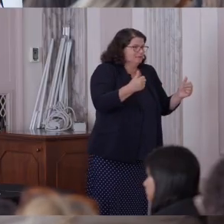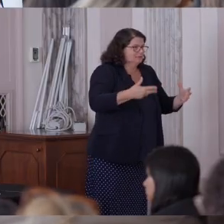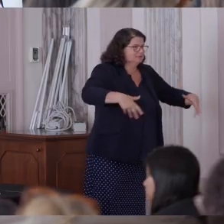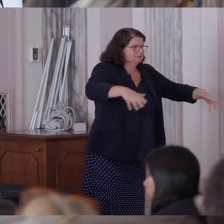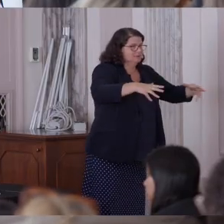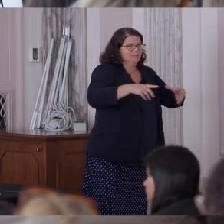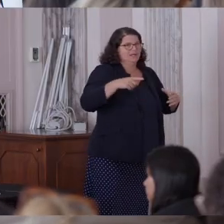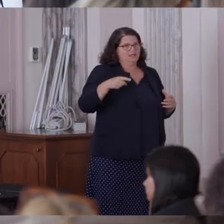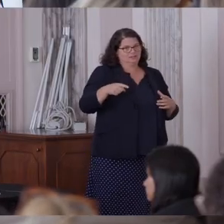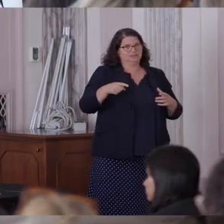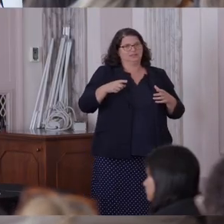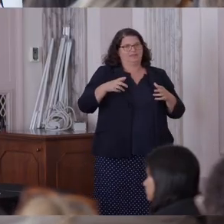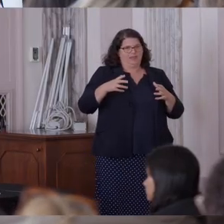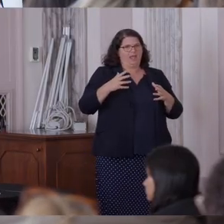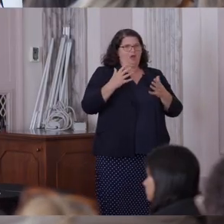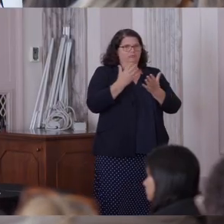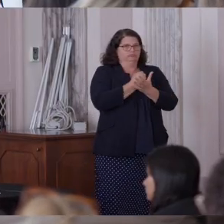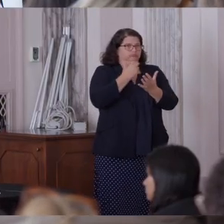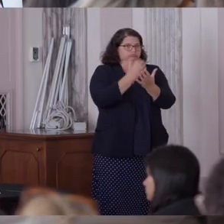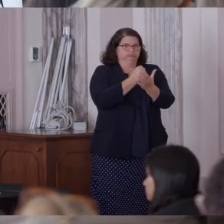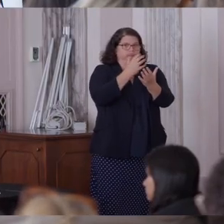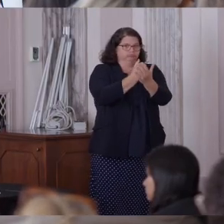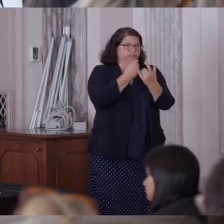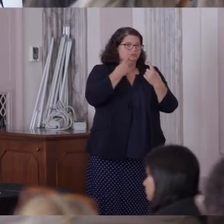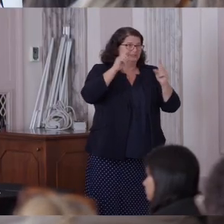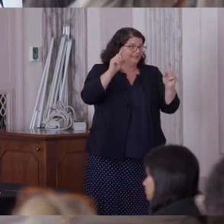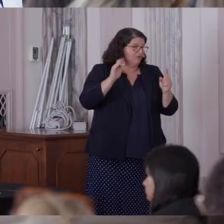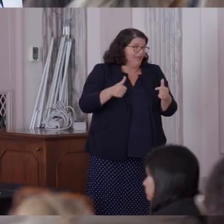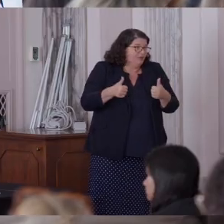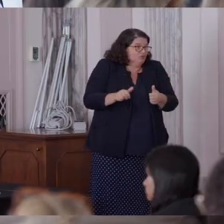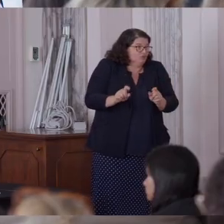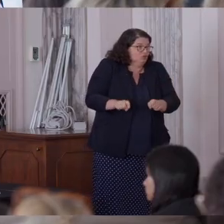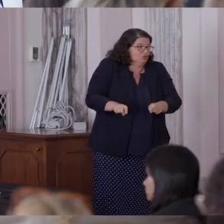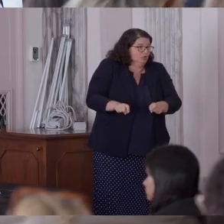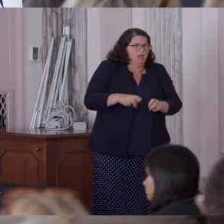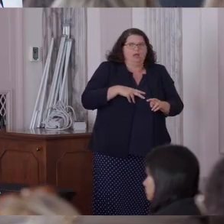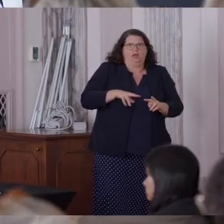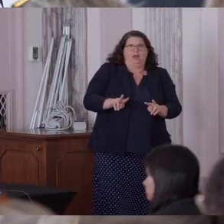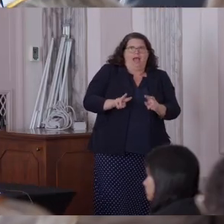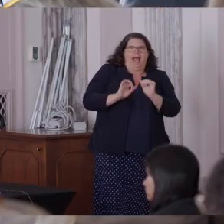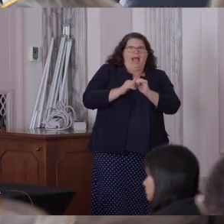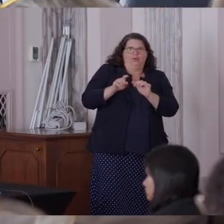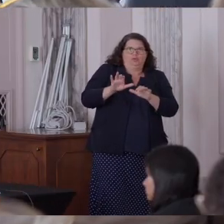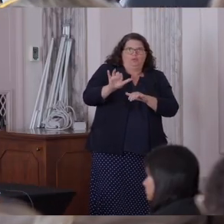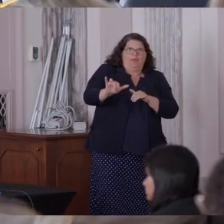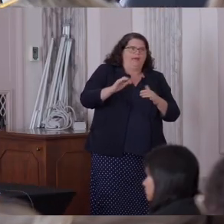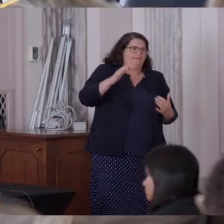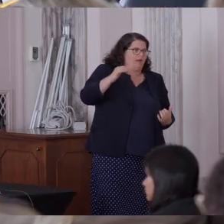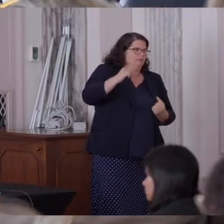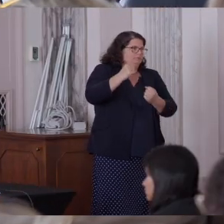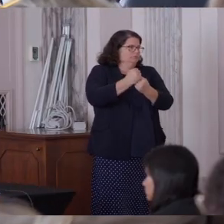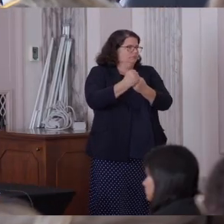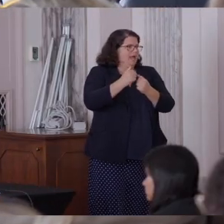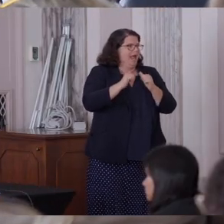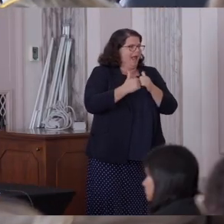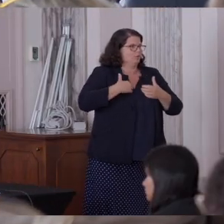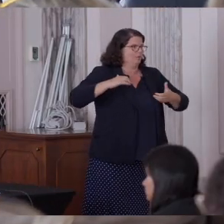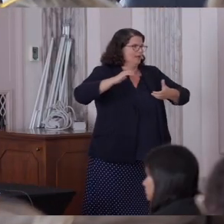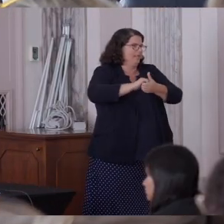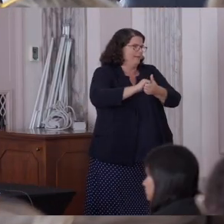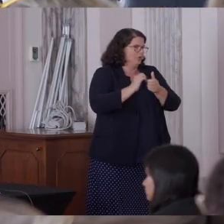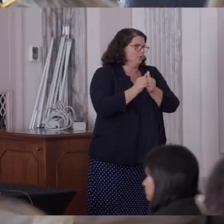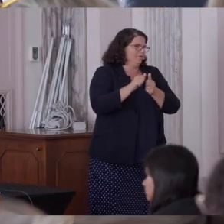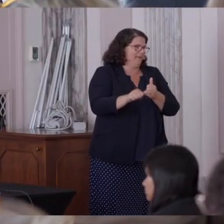they are getting more and more traction, and they should. And I think if we could work with them, we would have more clout